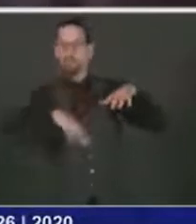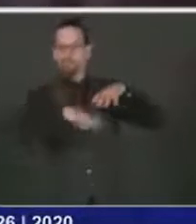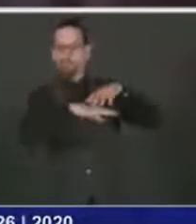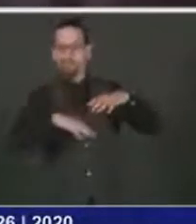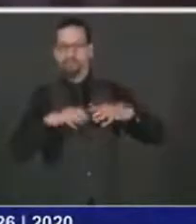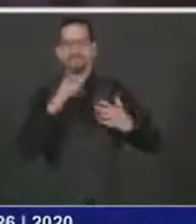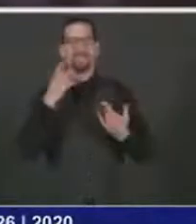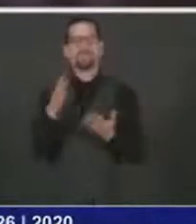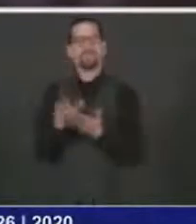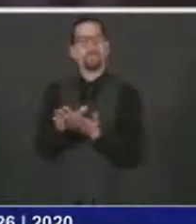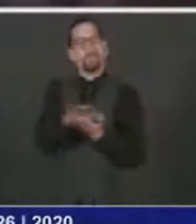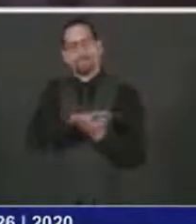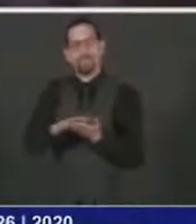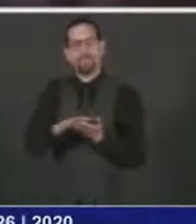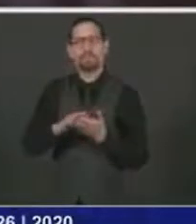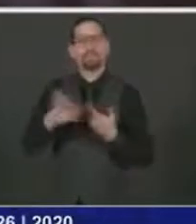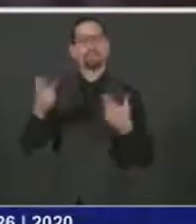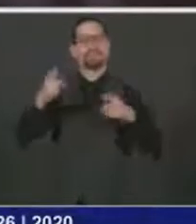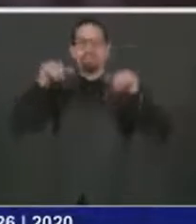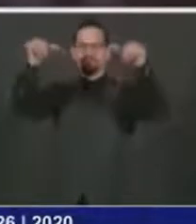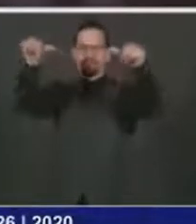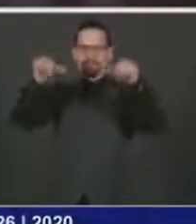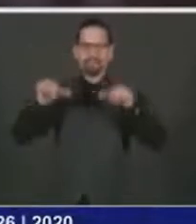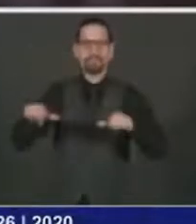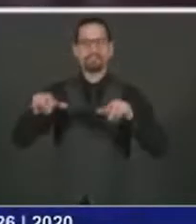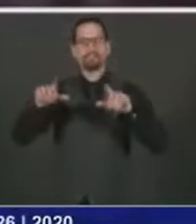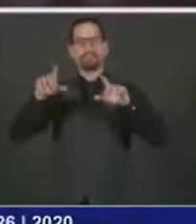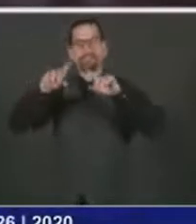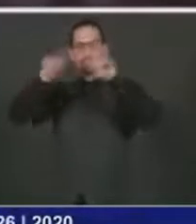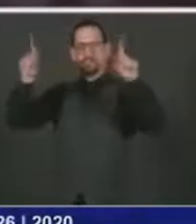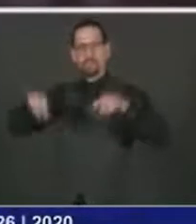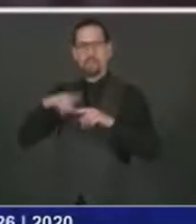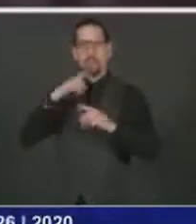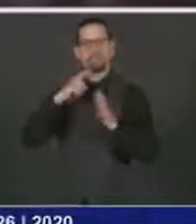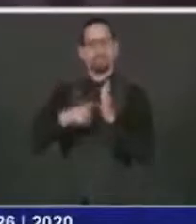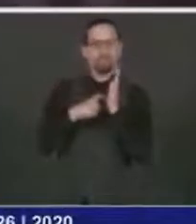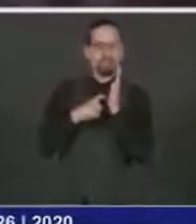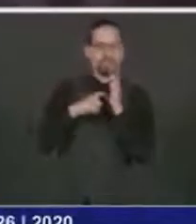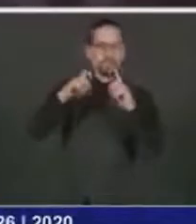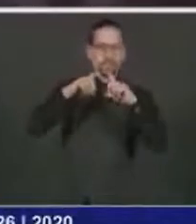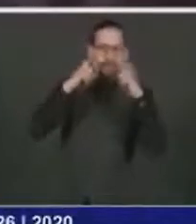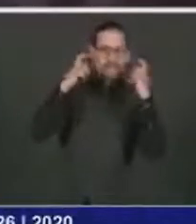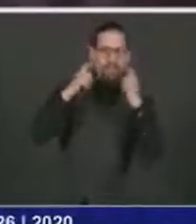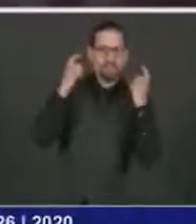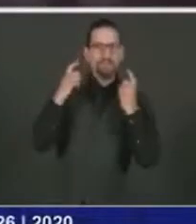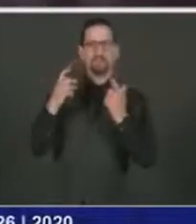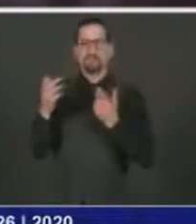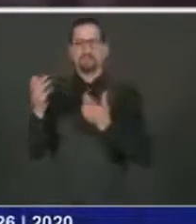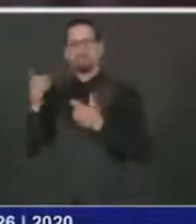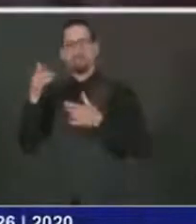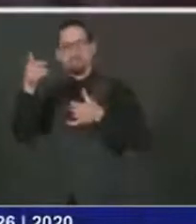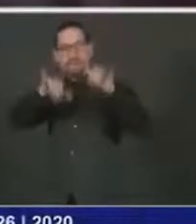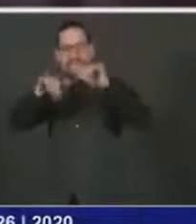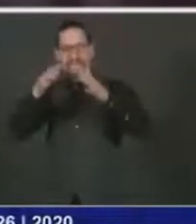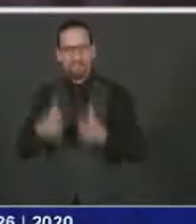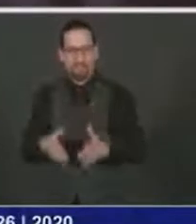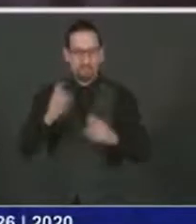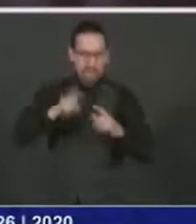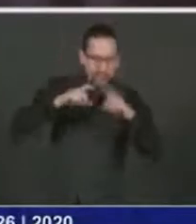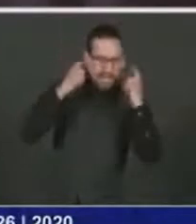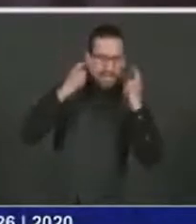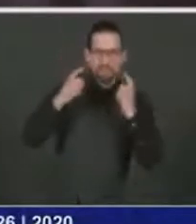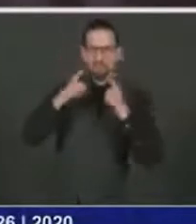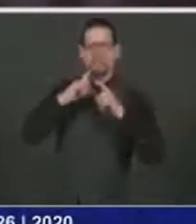signage everywhere telling people you must wear a mask. Waiters and waitresses and bartenders had their masks on.